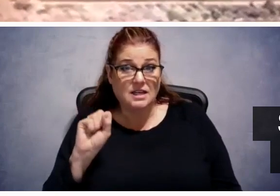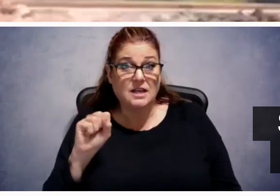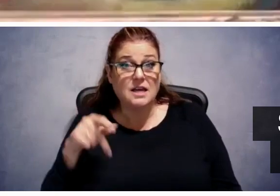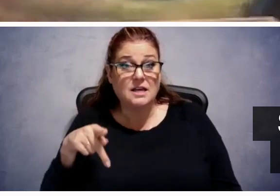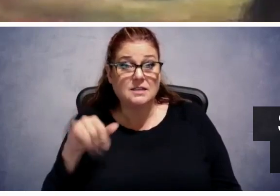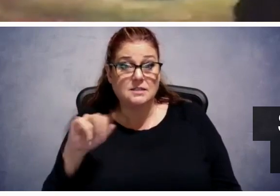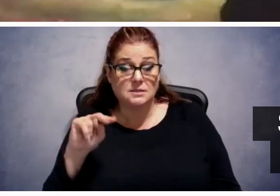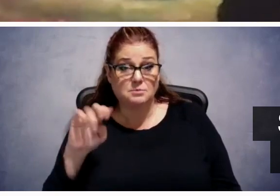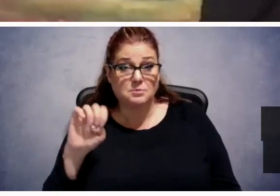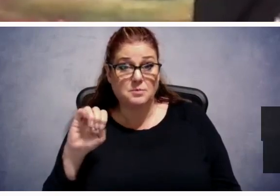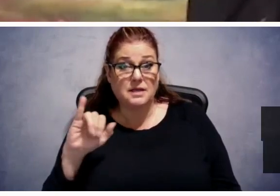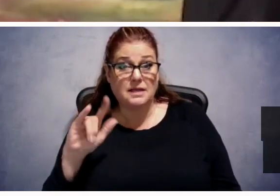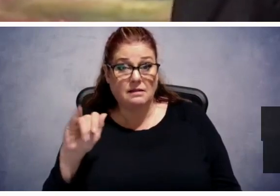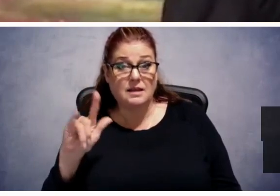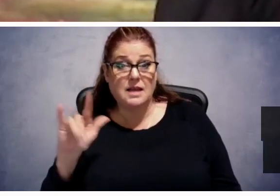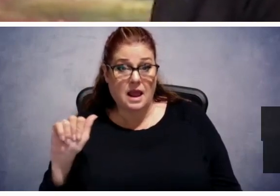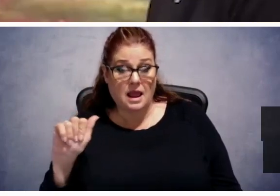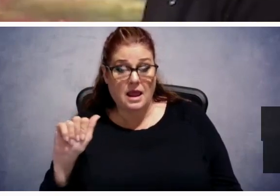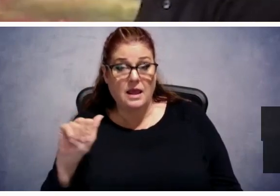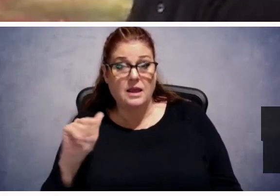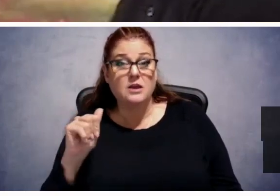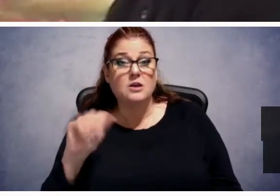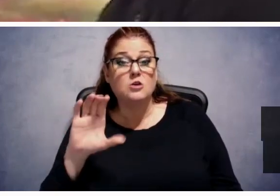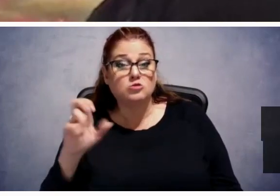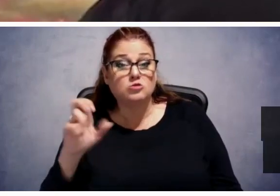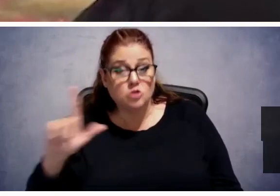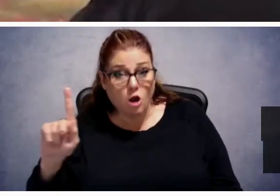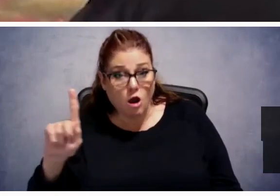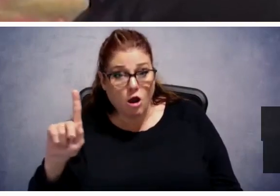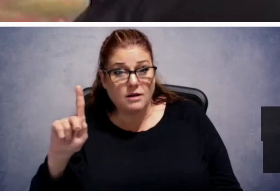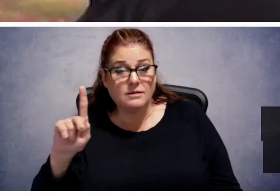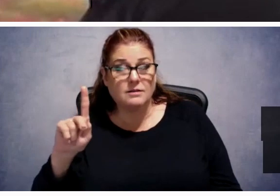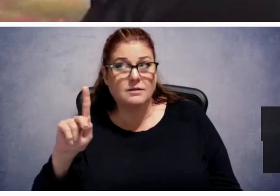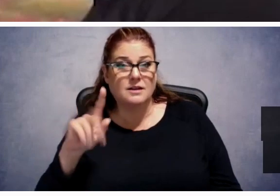chalk pastels. And back in,